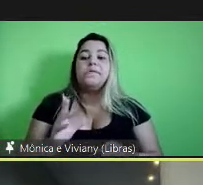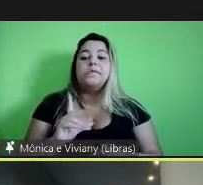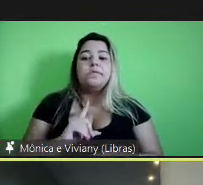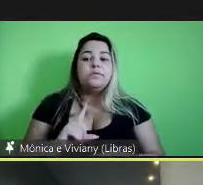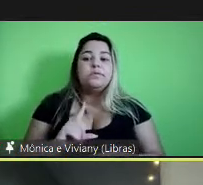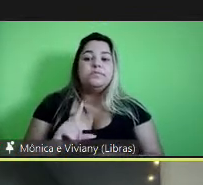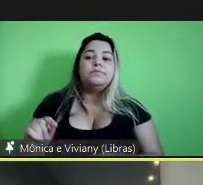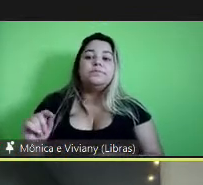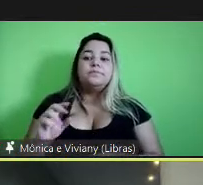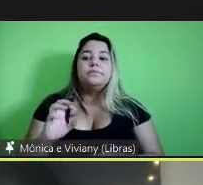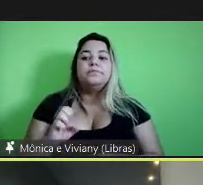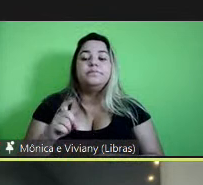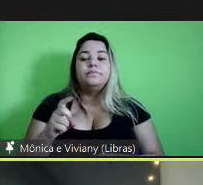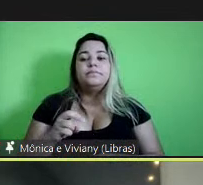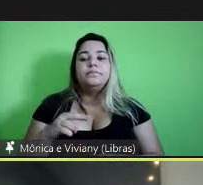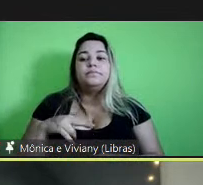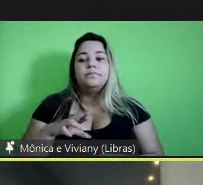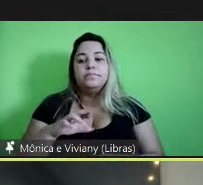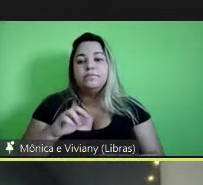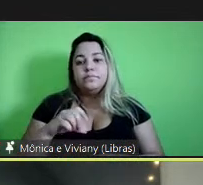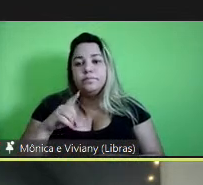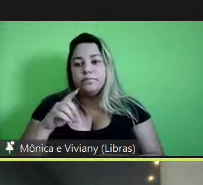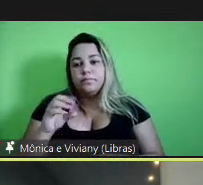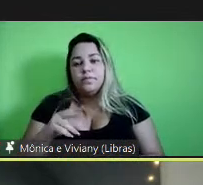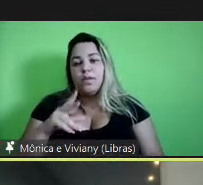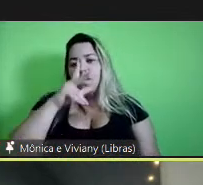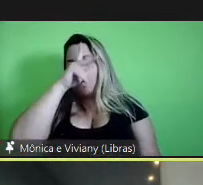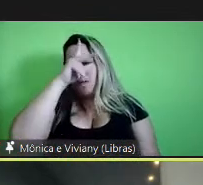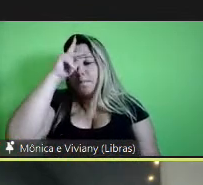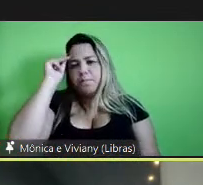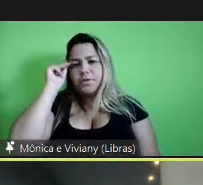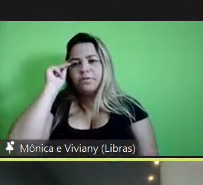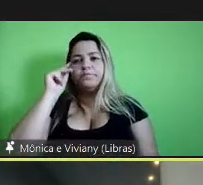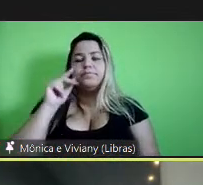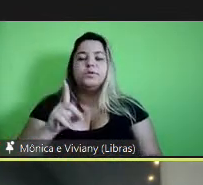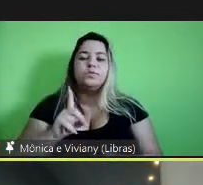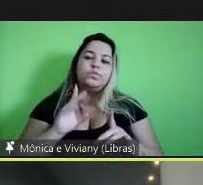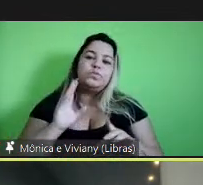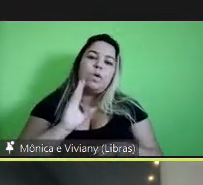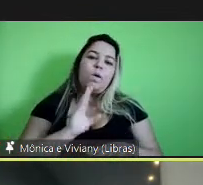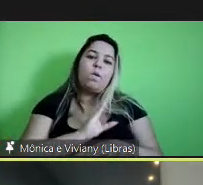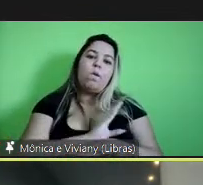had 30, but one of them were left us, so